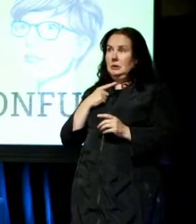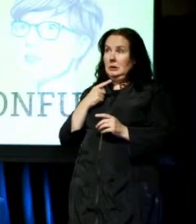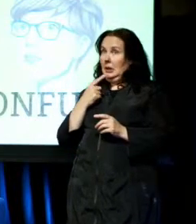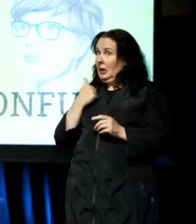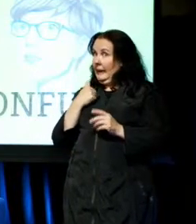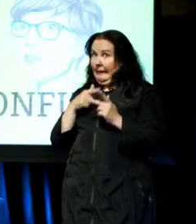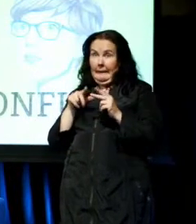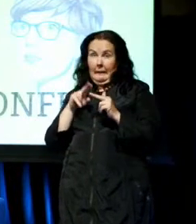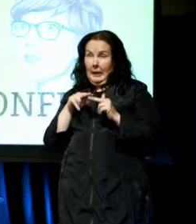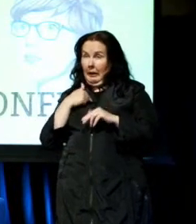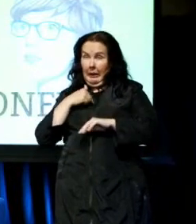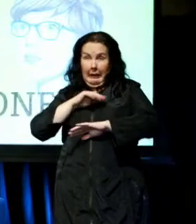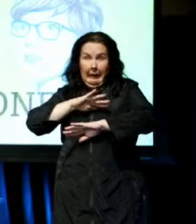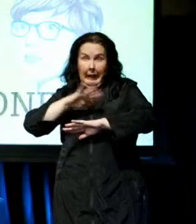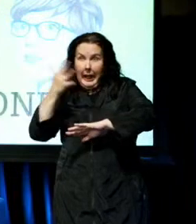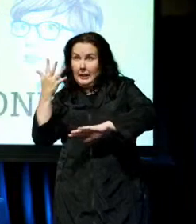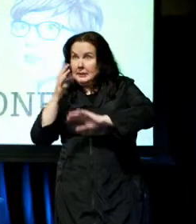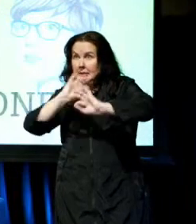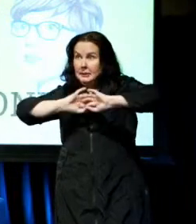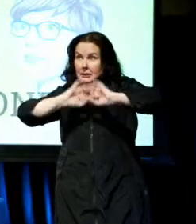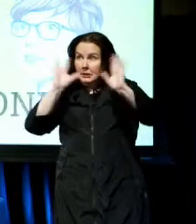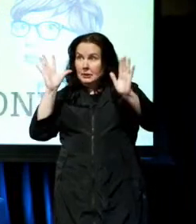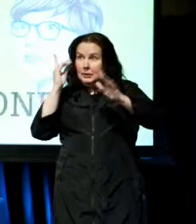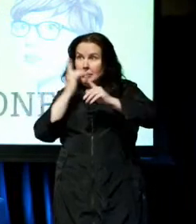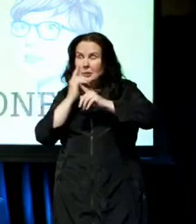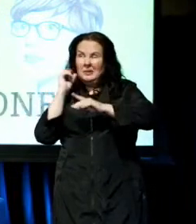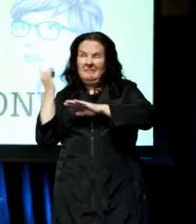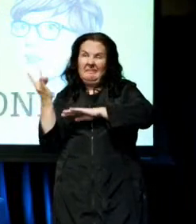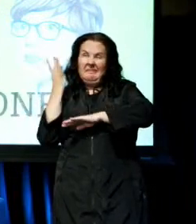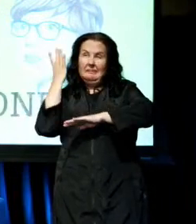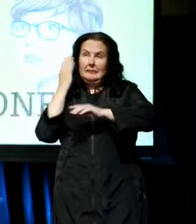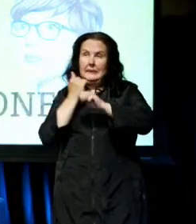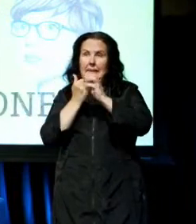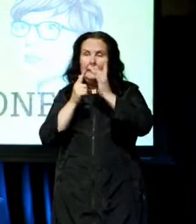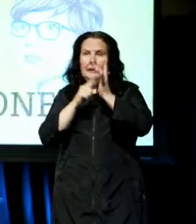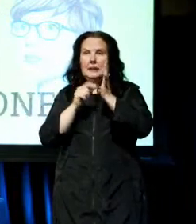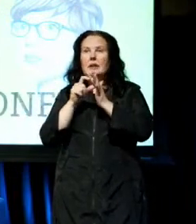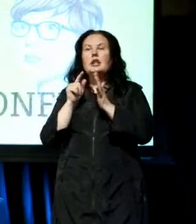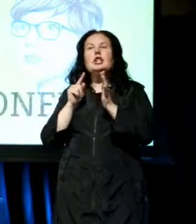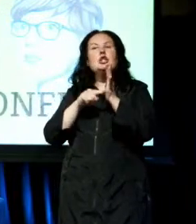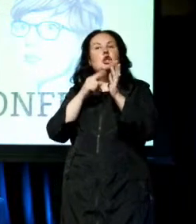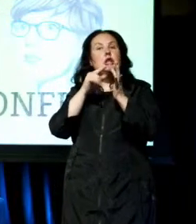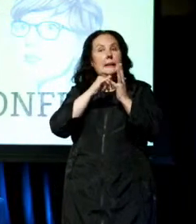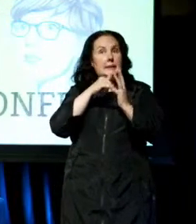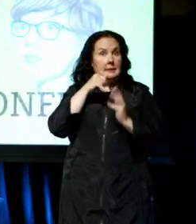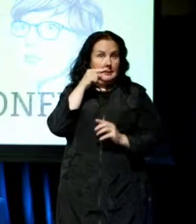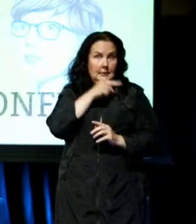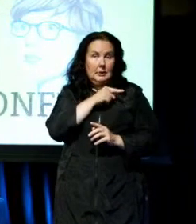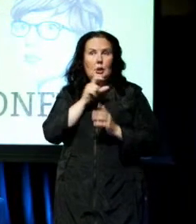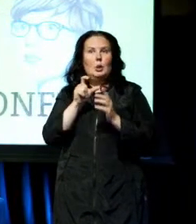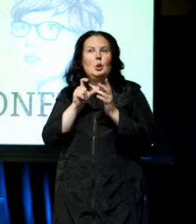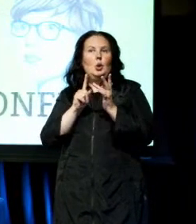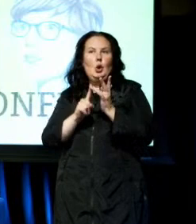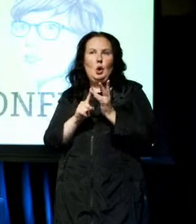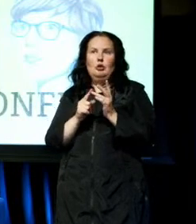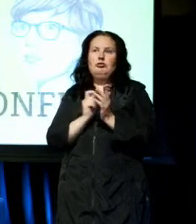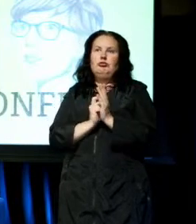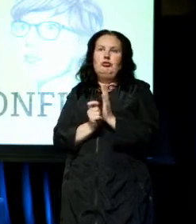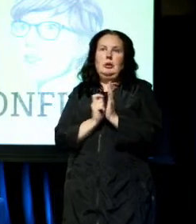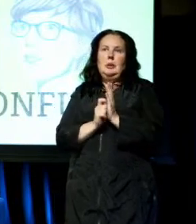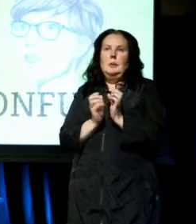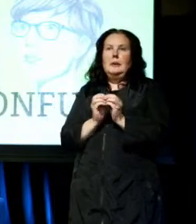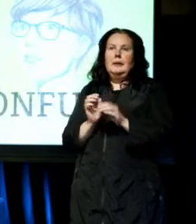if I don't absolutely clarify that Jess is a co-writer on the episode and they co-wrote it with the Kate and then I